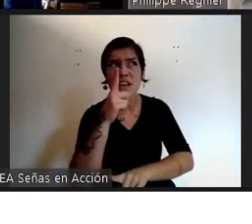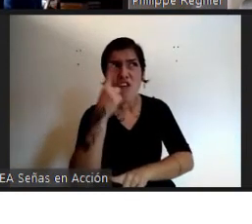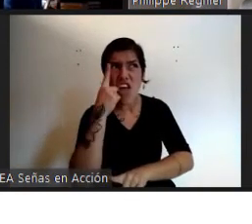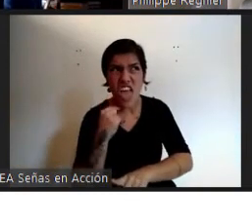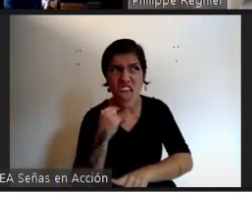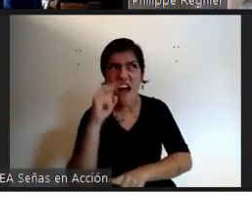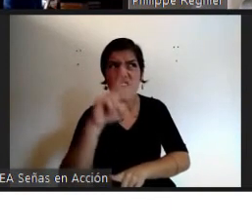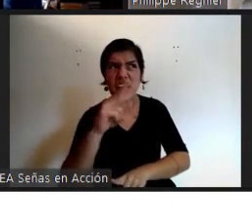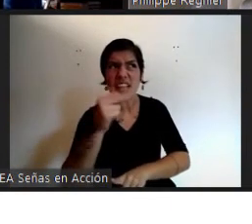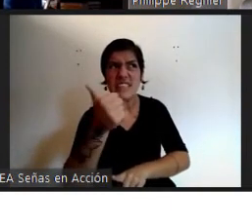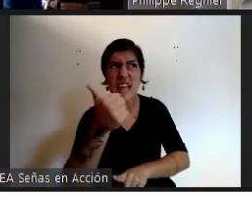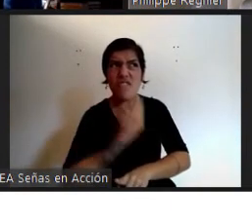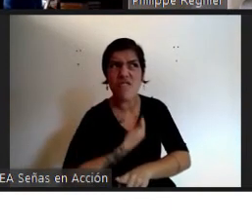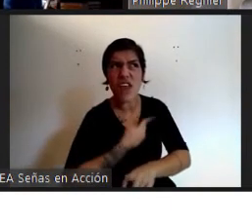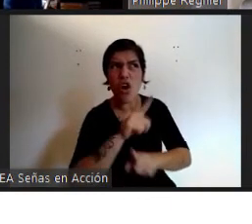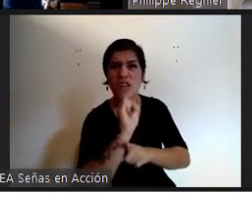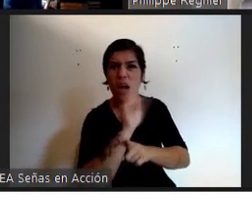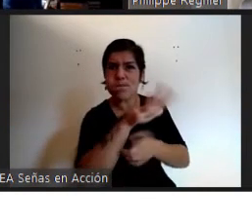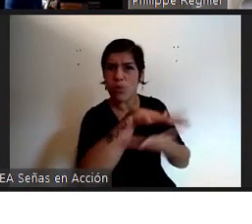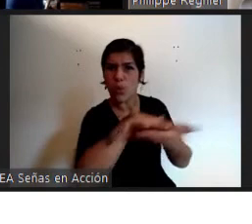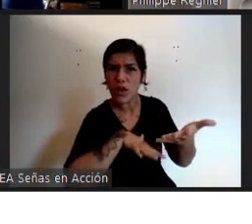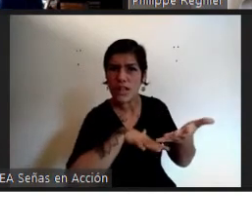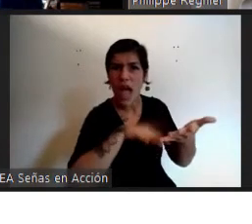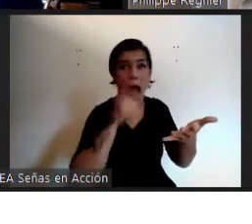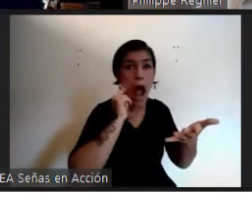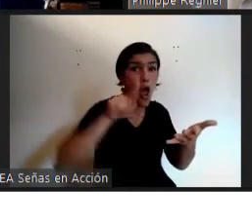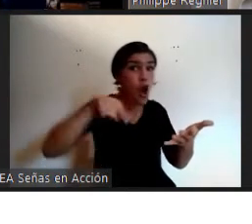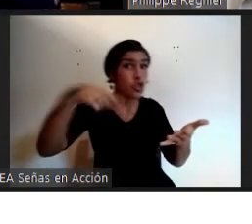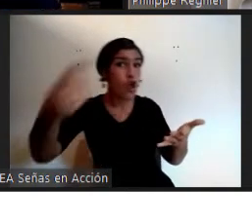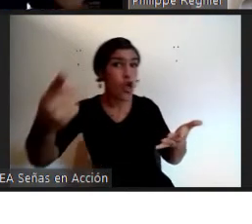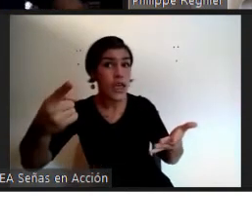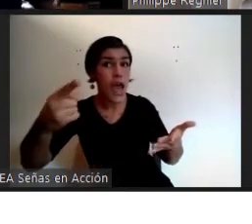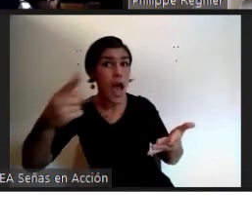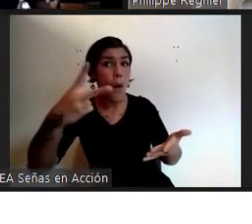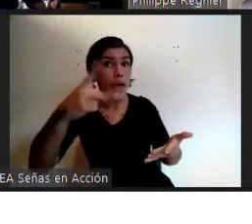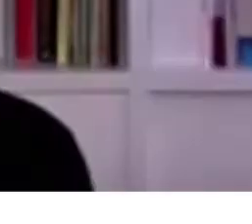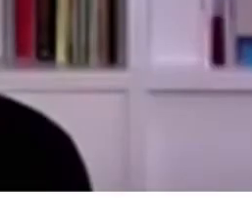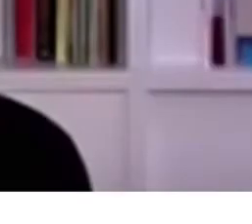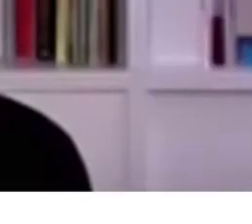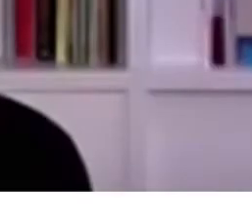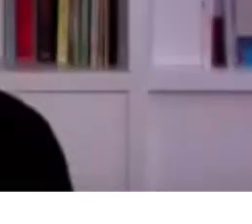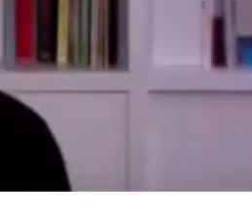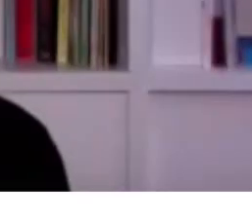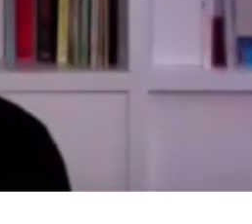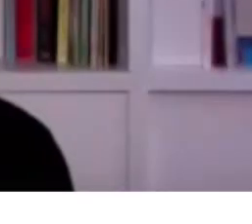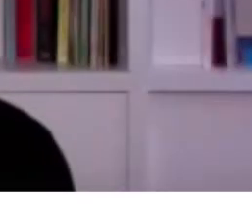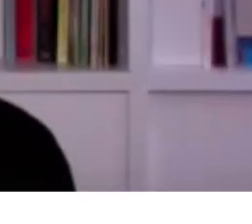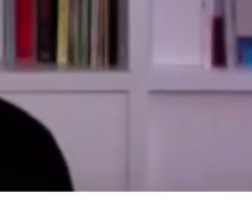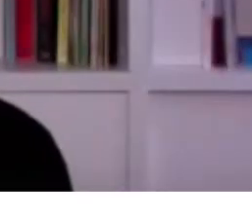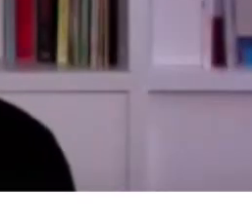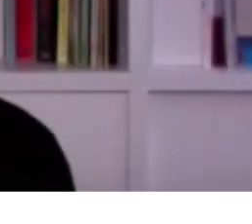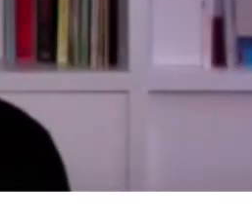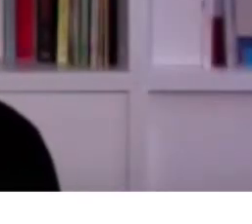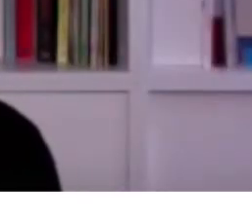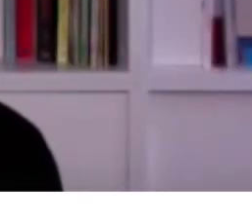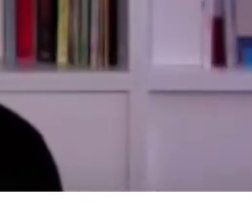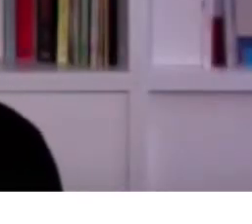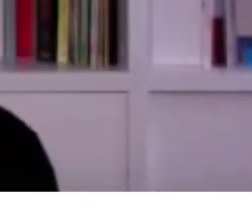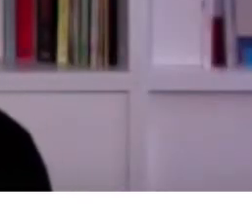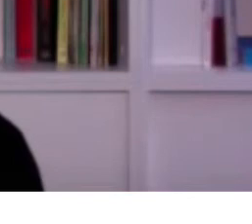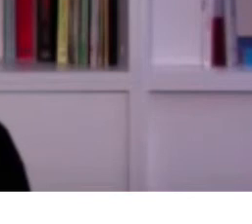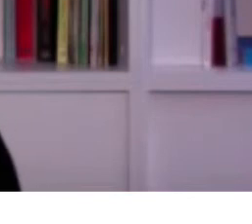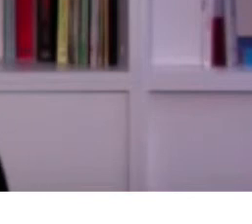26th, this got published, and on the 27th of February, Sisek came out with a far more